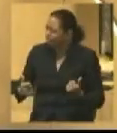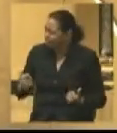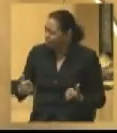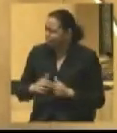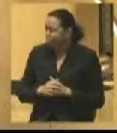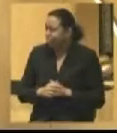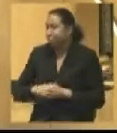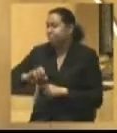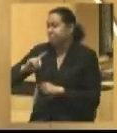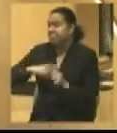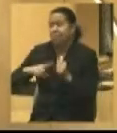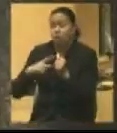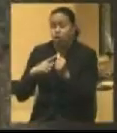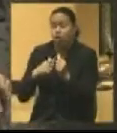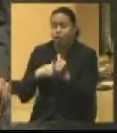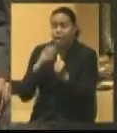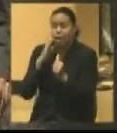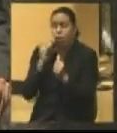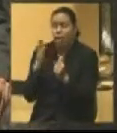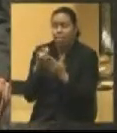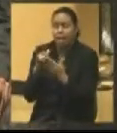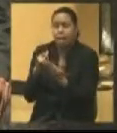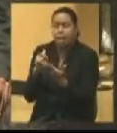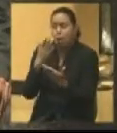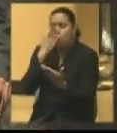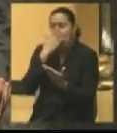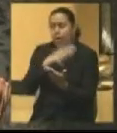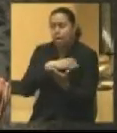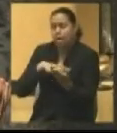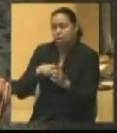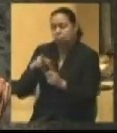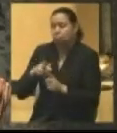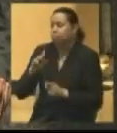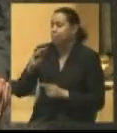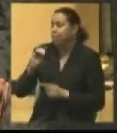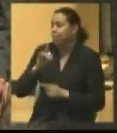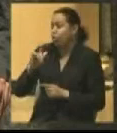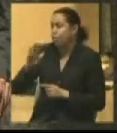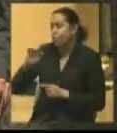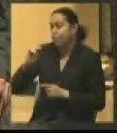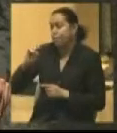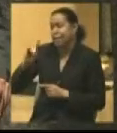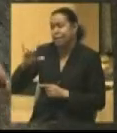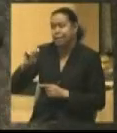Well, the first thing I want to say is I defer to a very good constitutional historian named Michael S. Benedict, who has written exactly on this question.